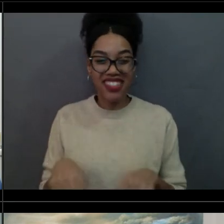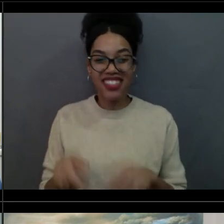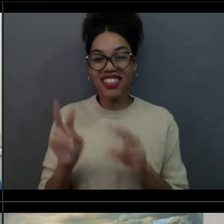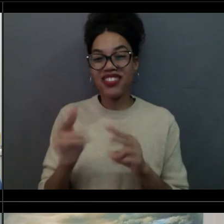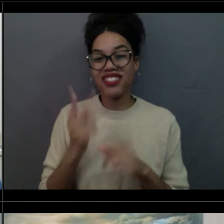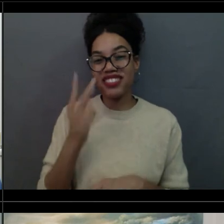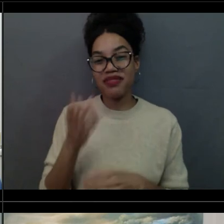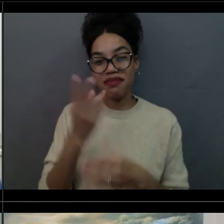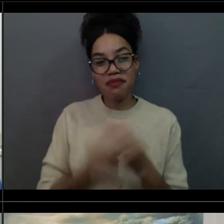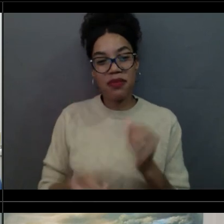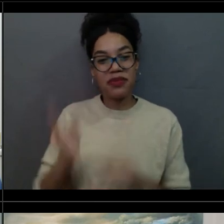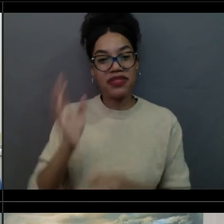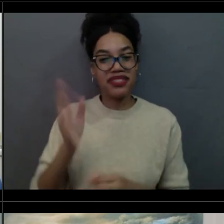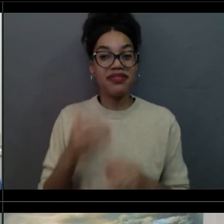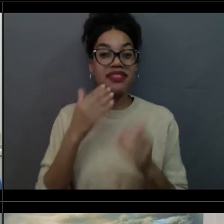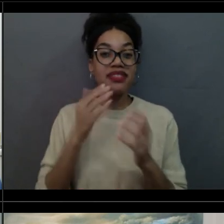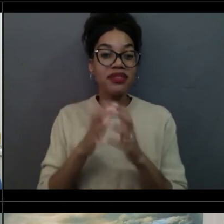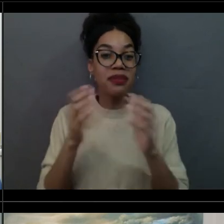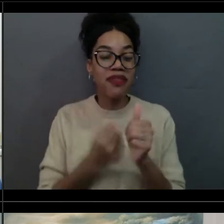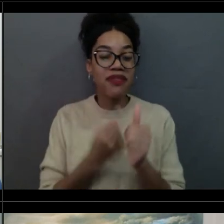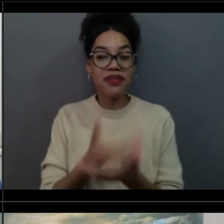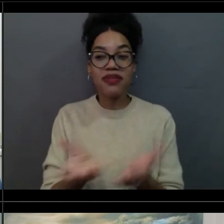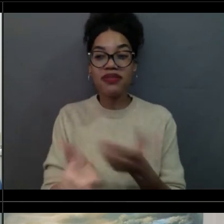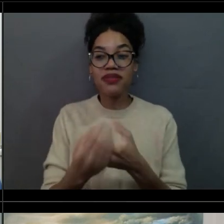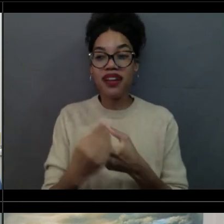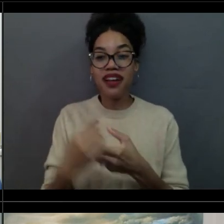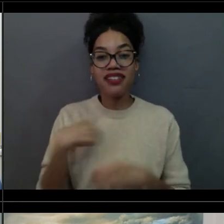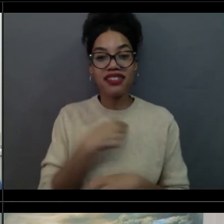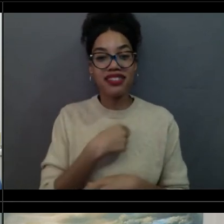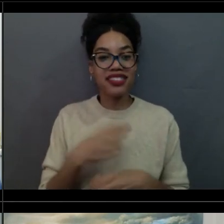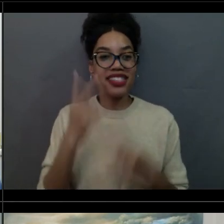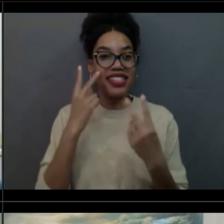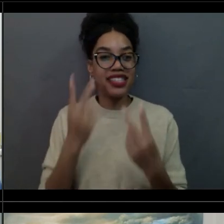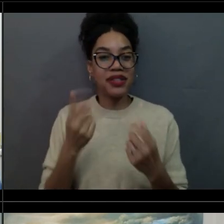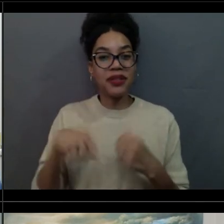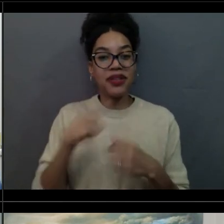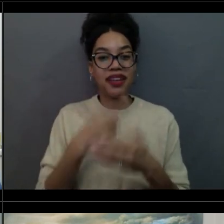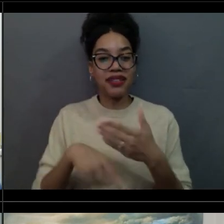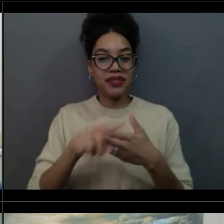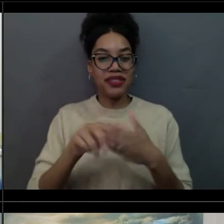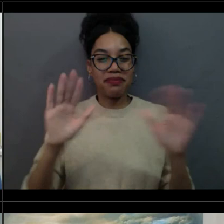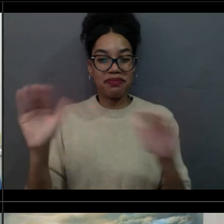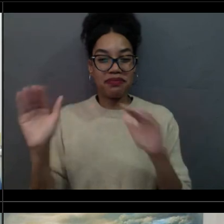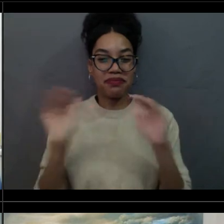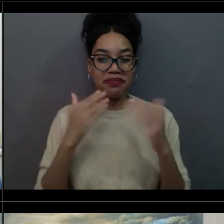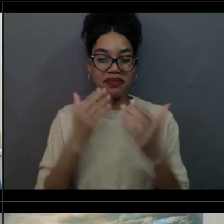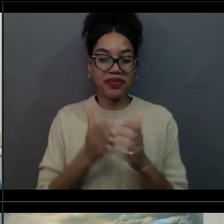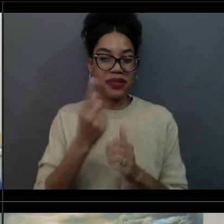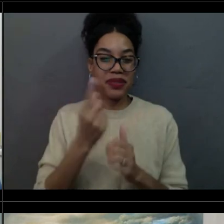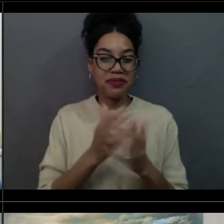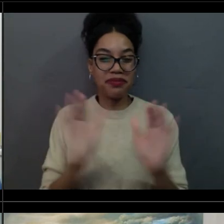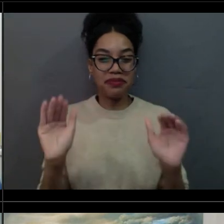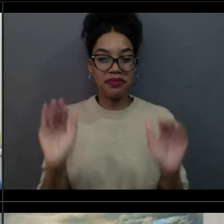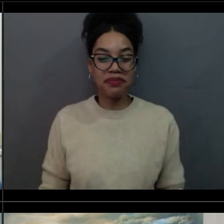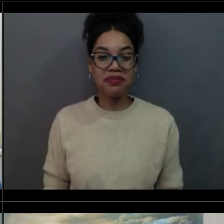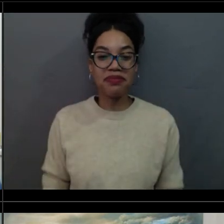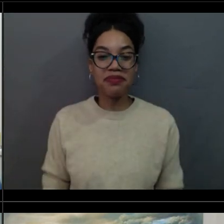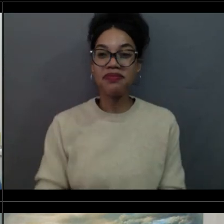those presentations. So thanks so much for joining us today, and we will see you next week. Thanks, everyone. Thank you.